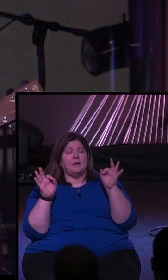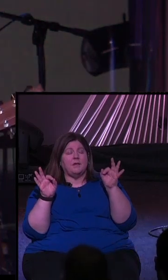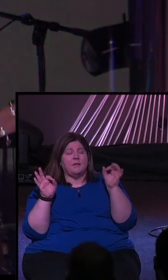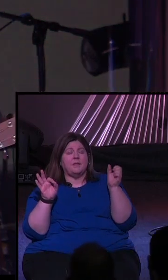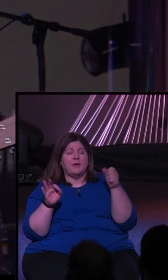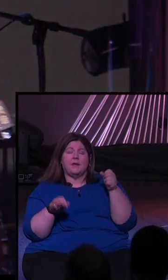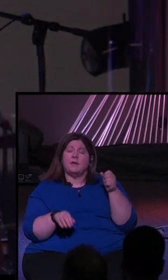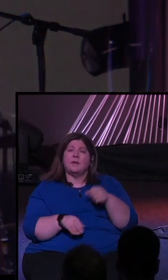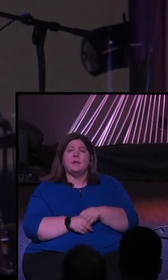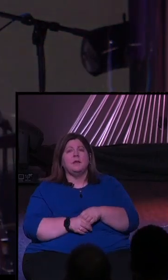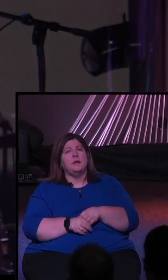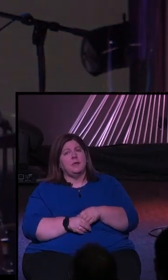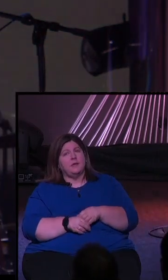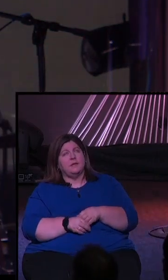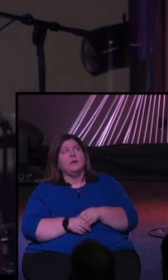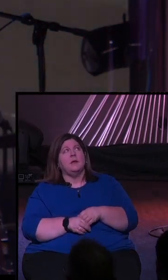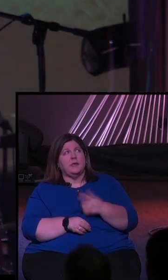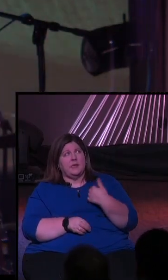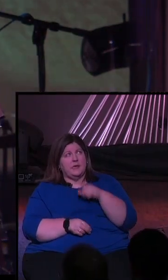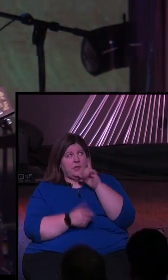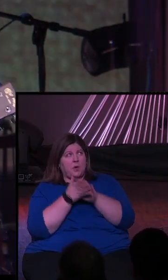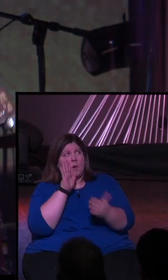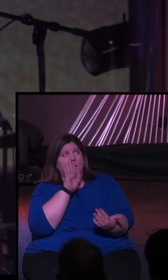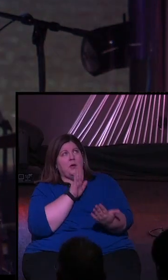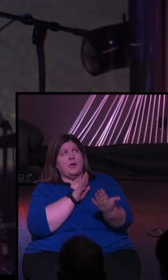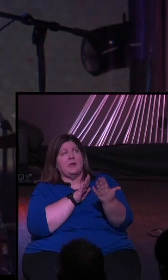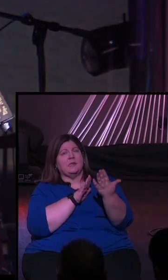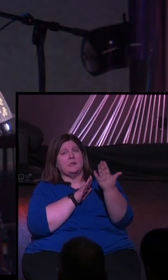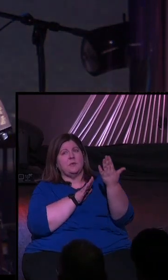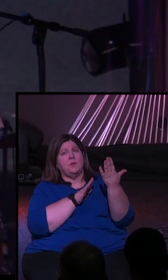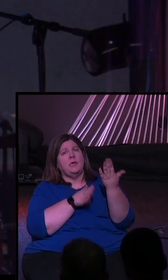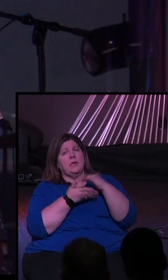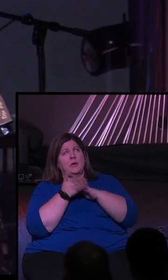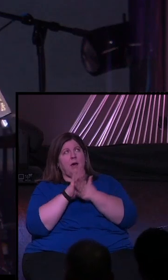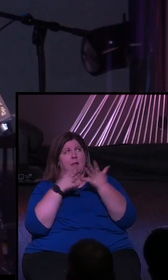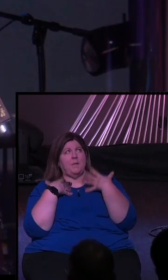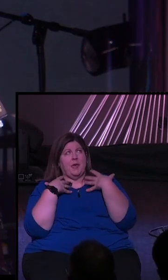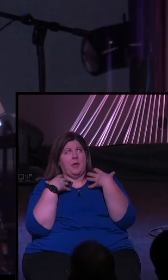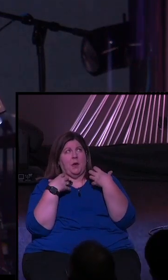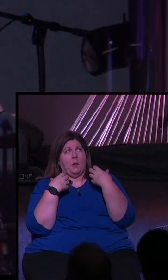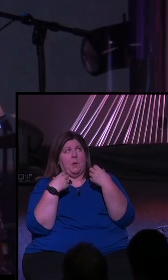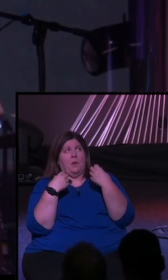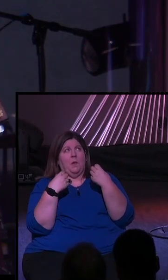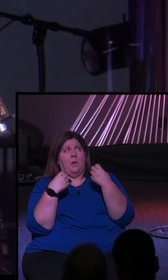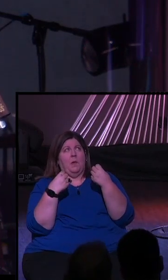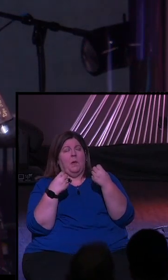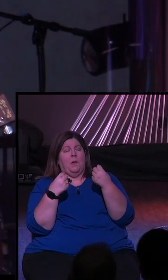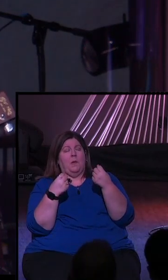freedom. We believe. In your presence we are made whole.